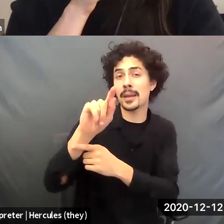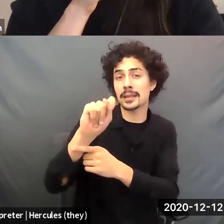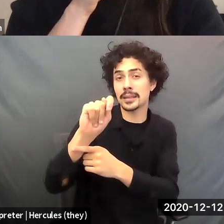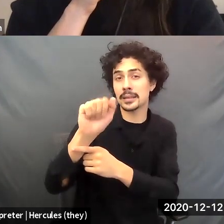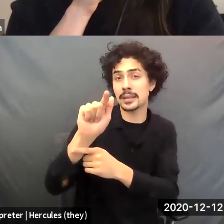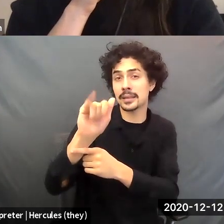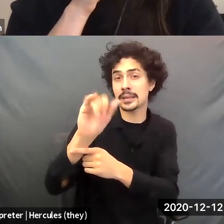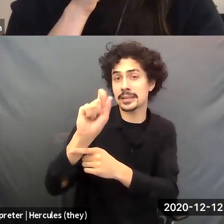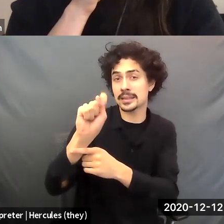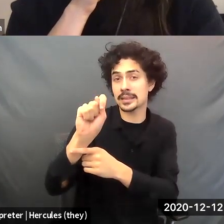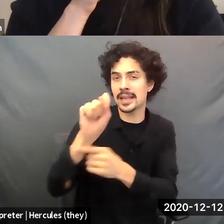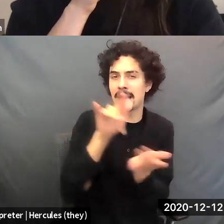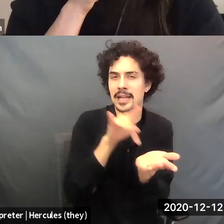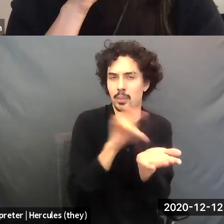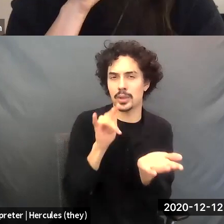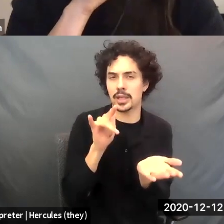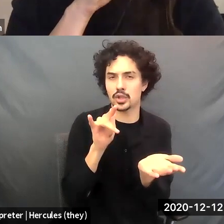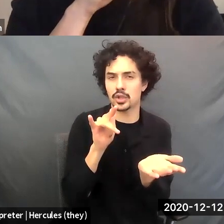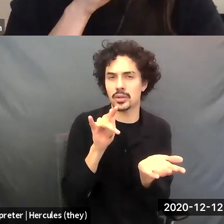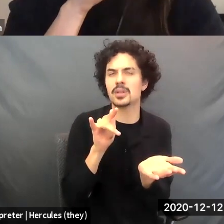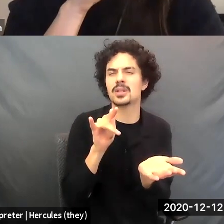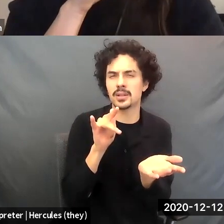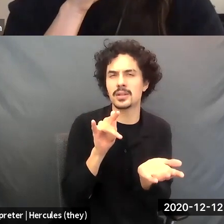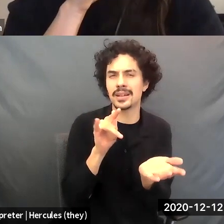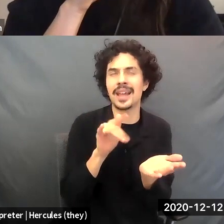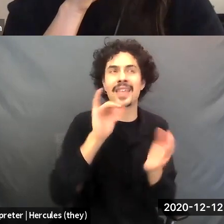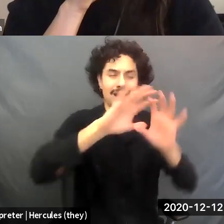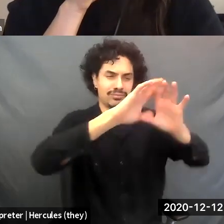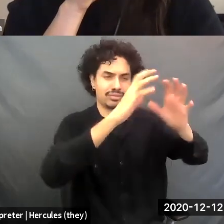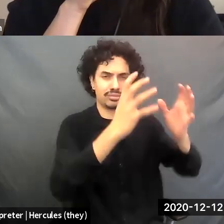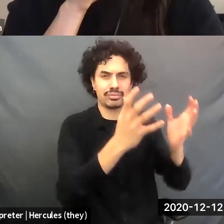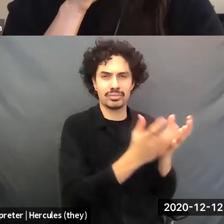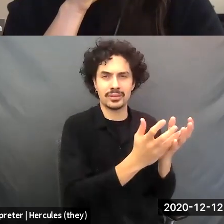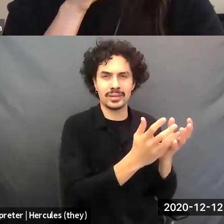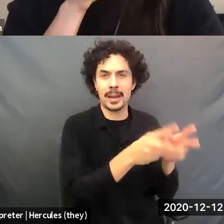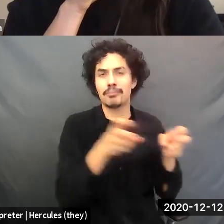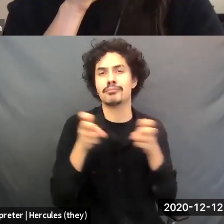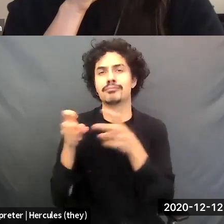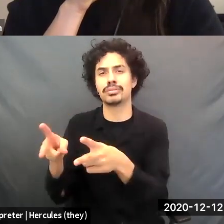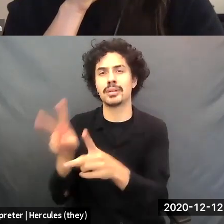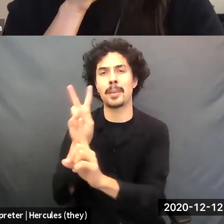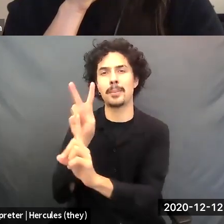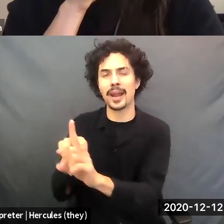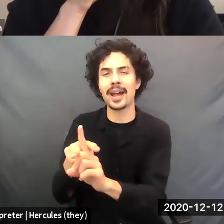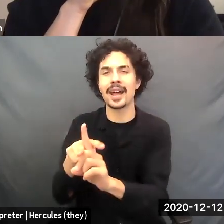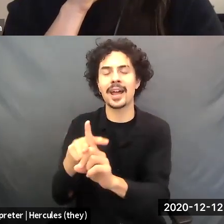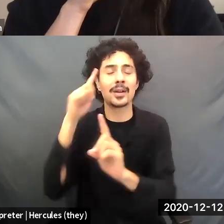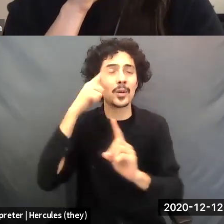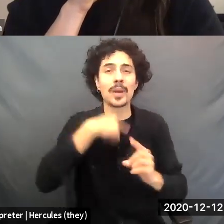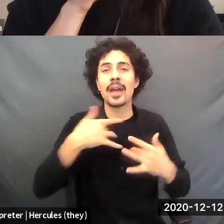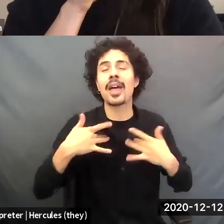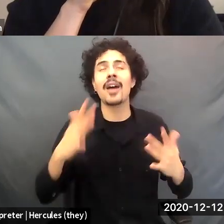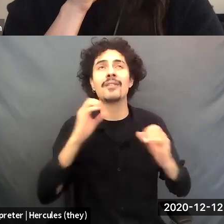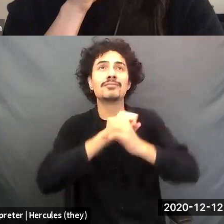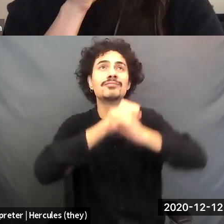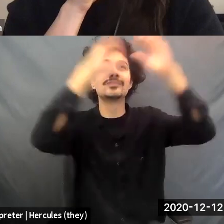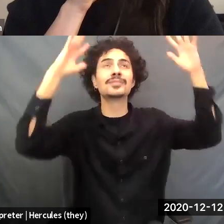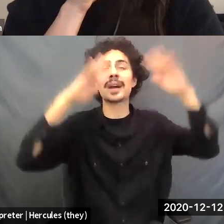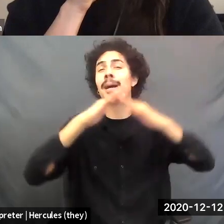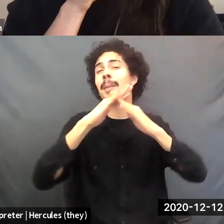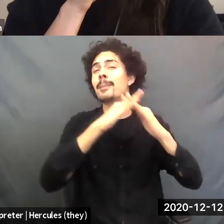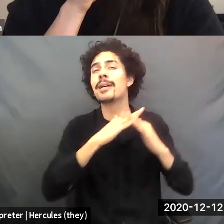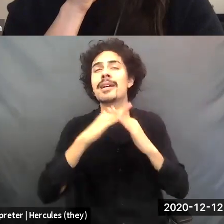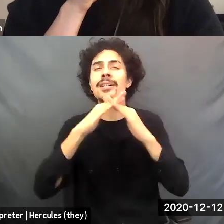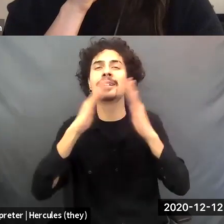relates to this kind of whole image of American ideology, or even